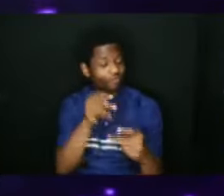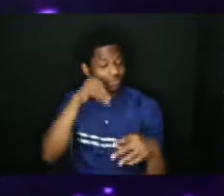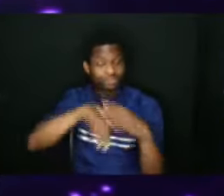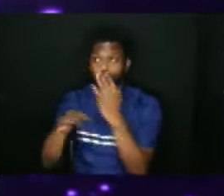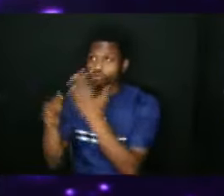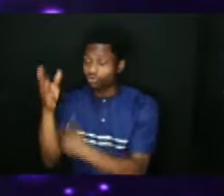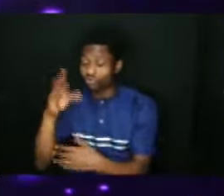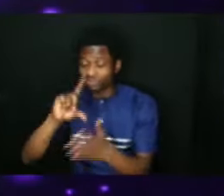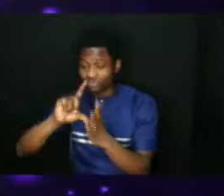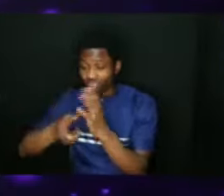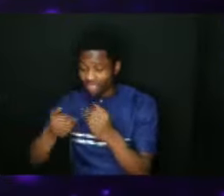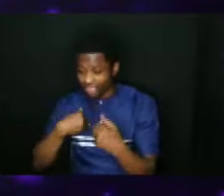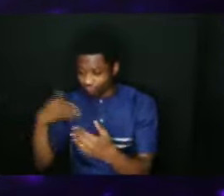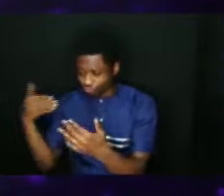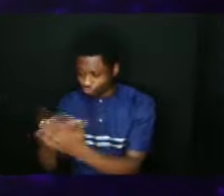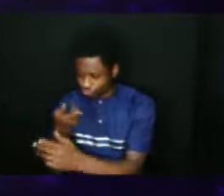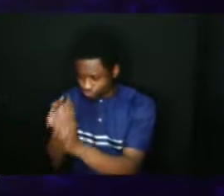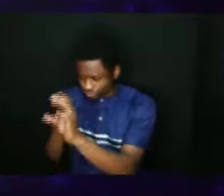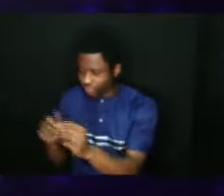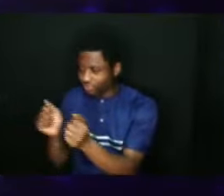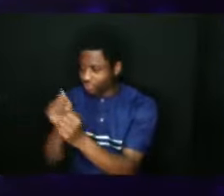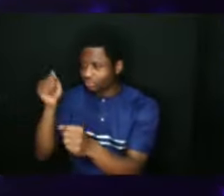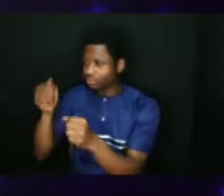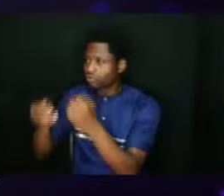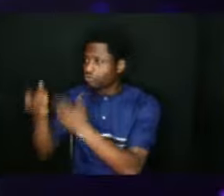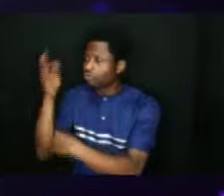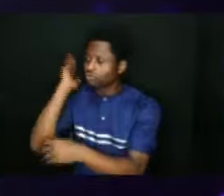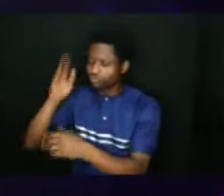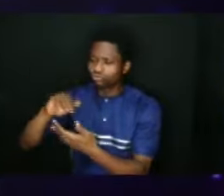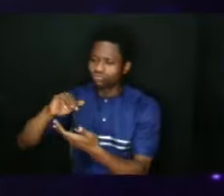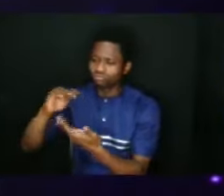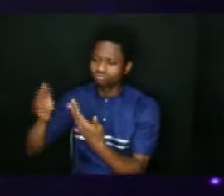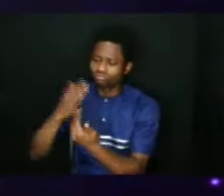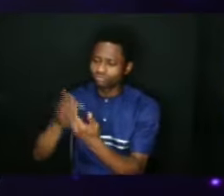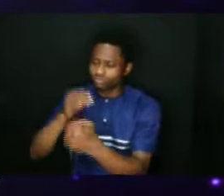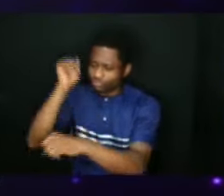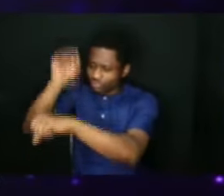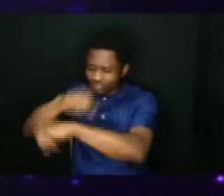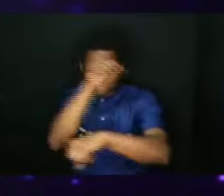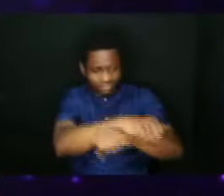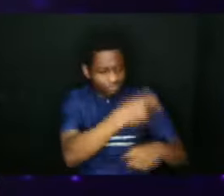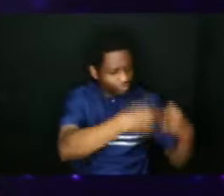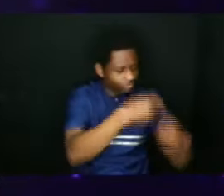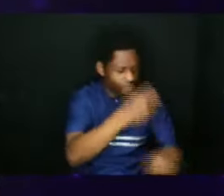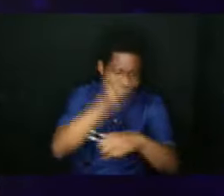him, you will be able to overcome every difficulty.